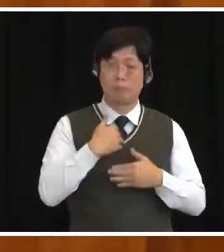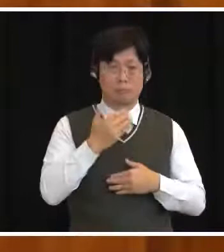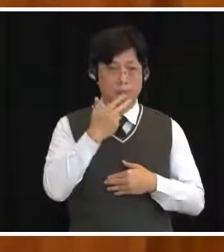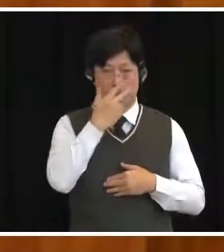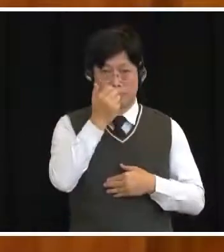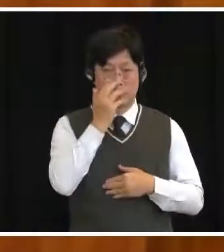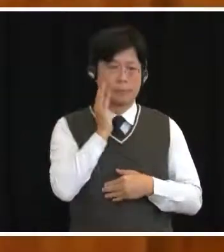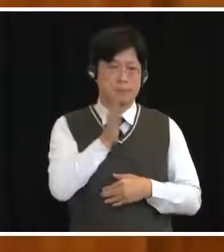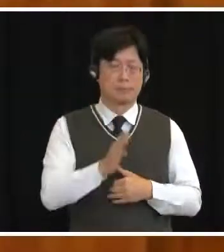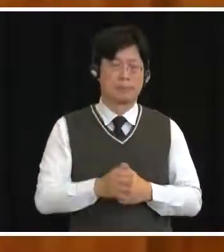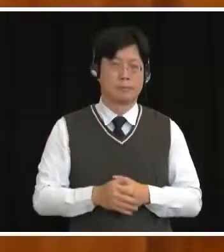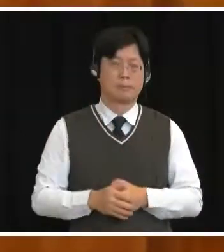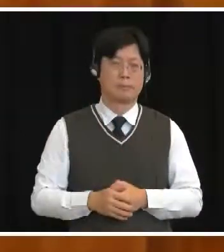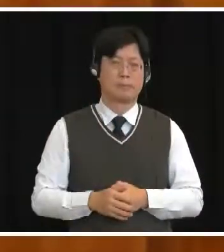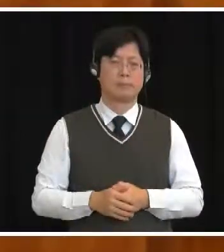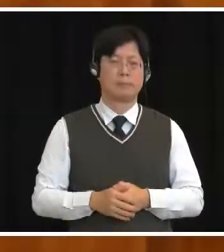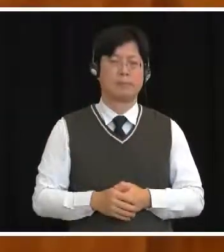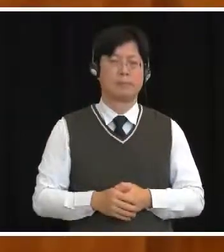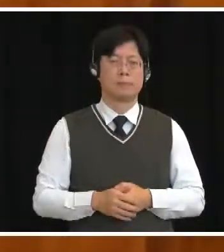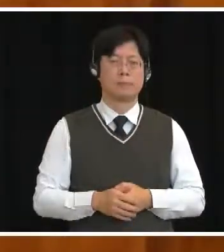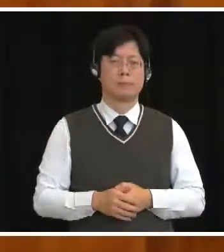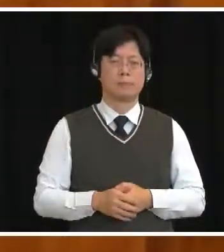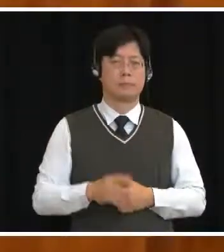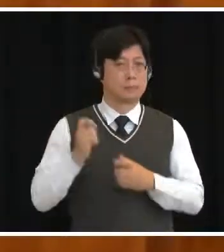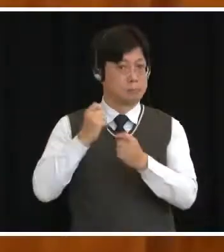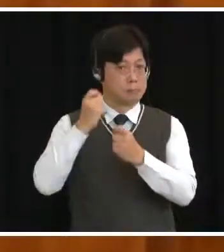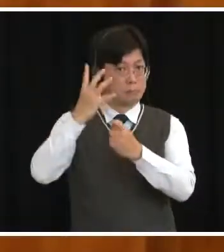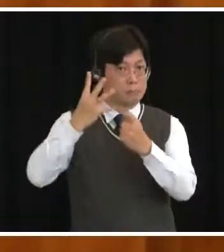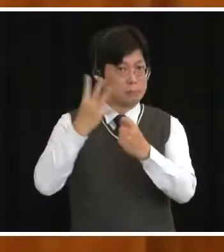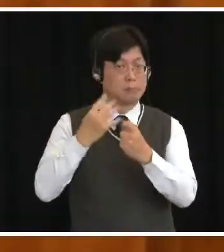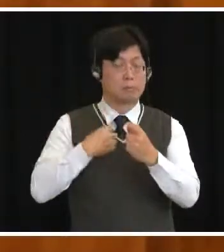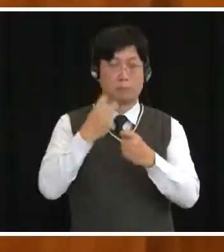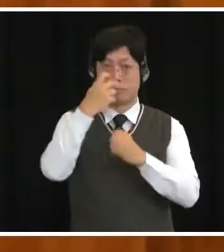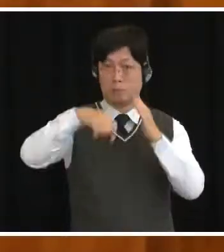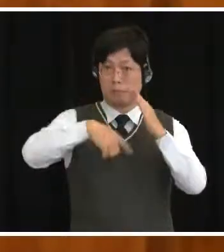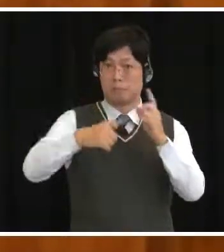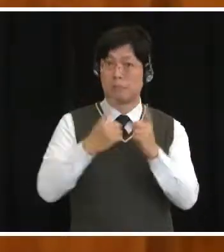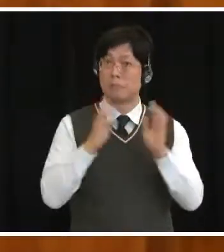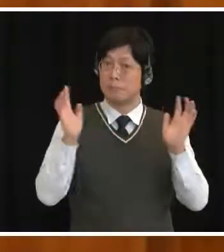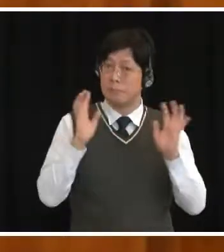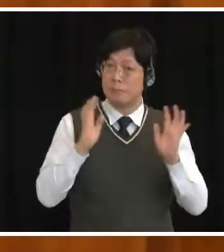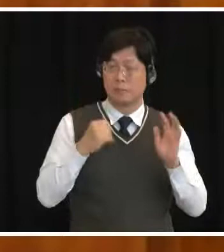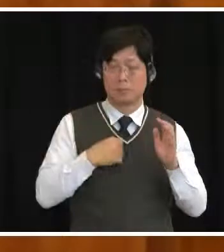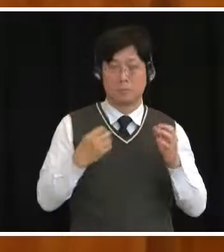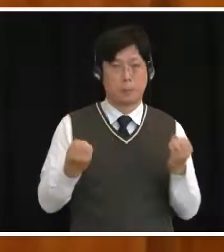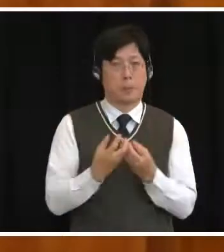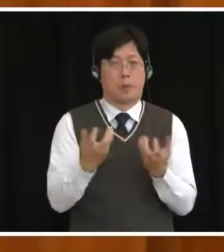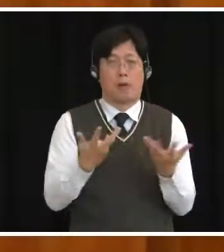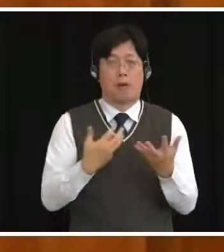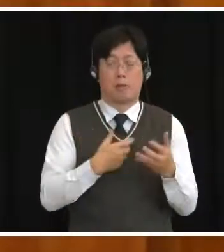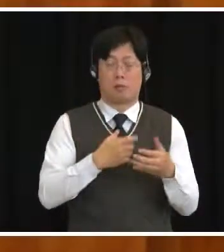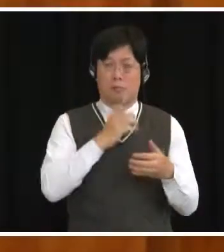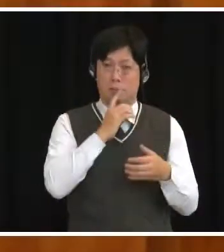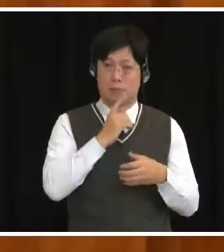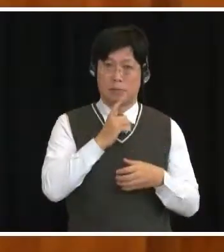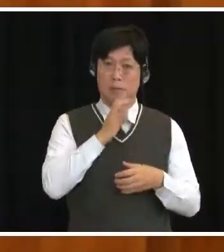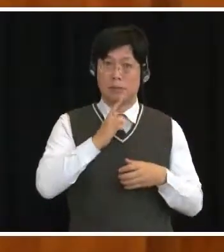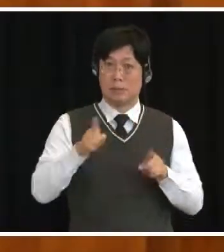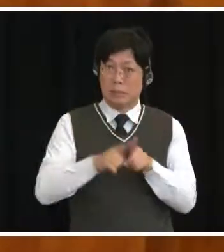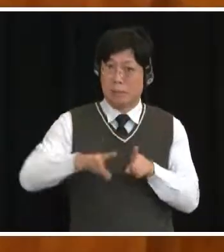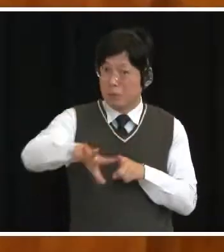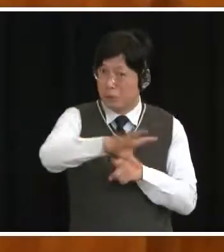mechanism more friendly to anyone, well, especially to children. And in the past